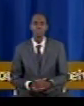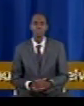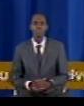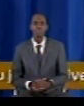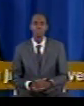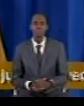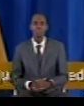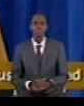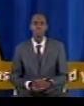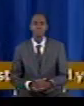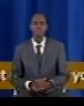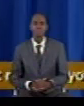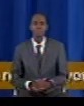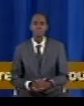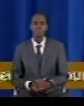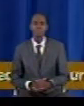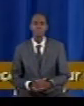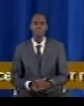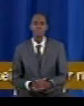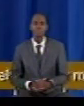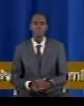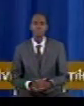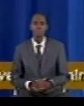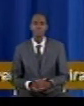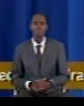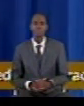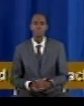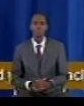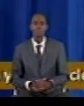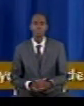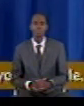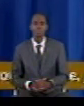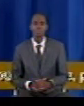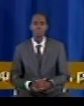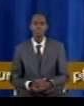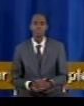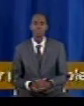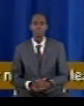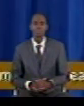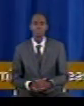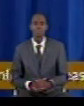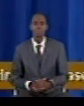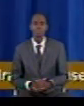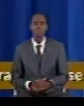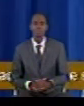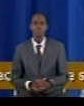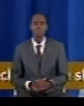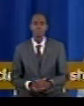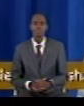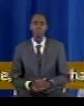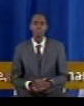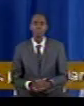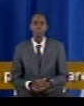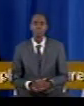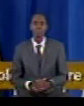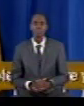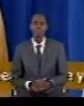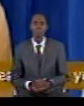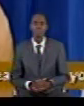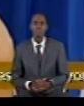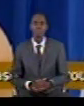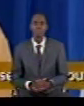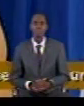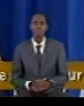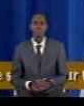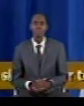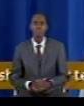the pastor, far and they do. Mr. Jonathan, Kim, and they do. I go in the Mam did the Jim Nayas, if Kim, Fim, the right Jim